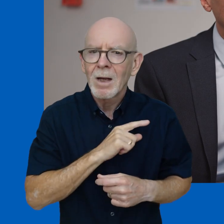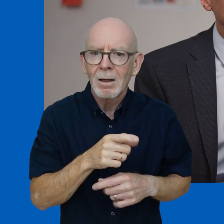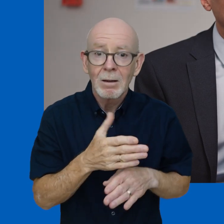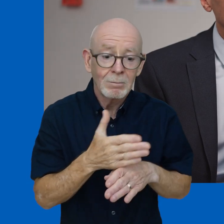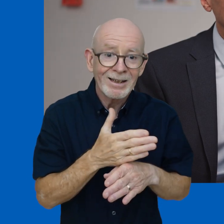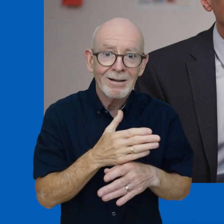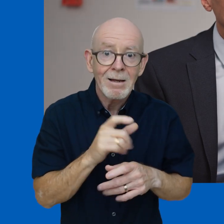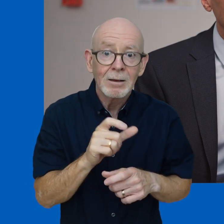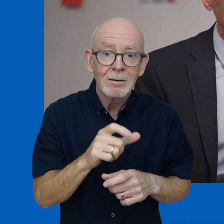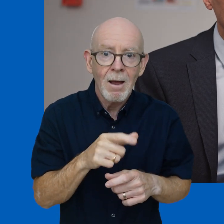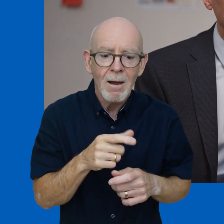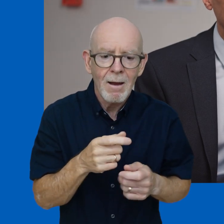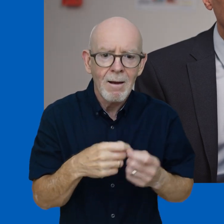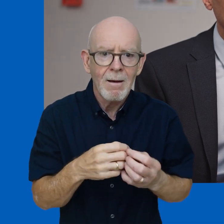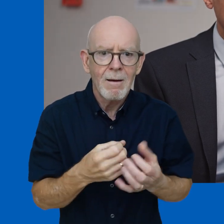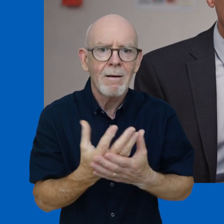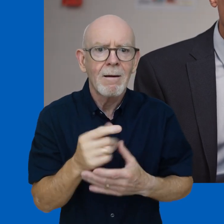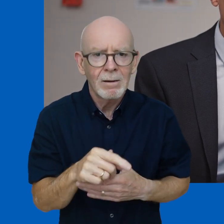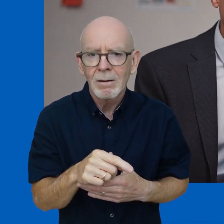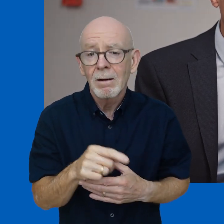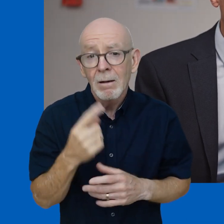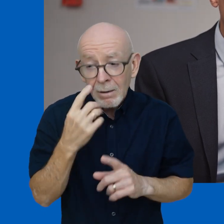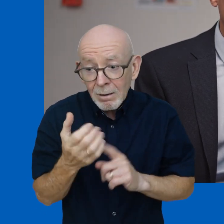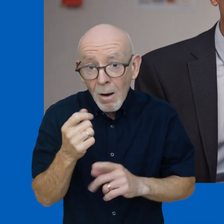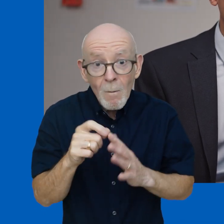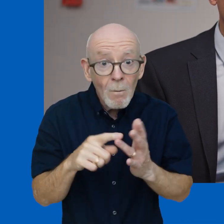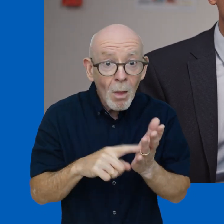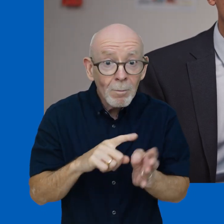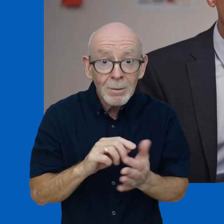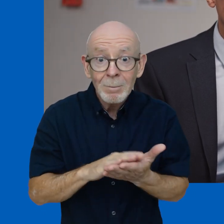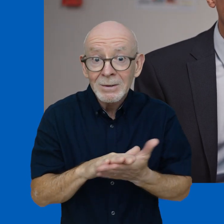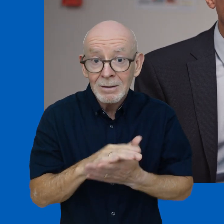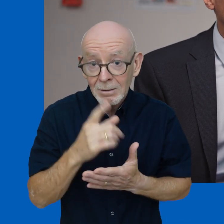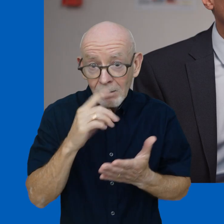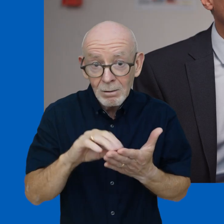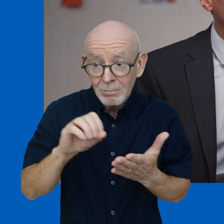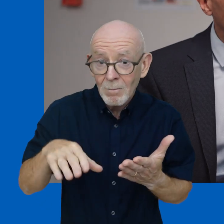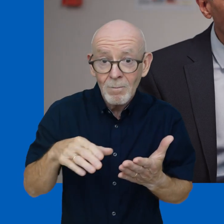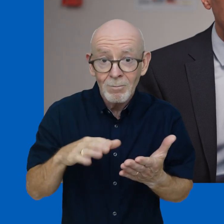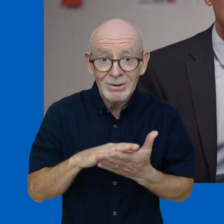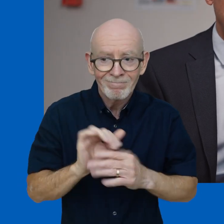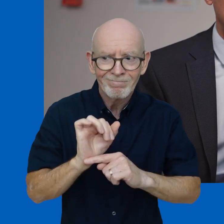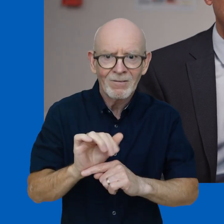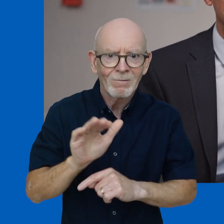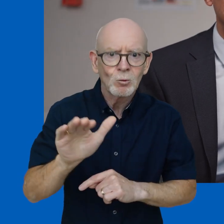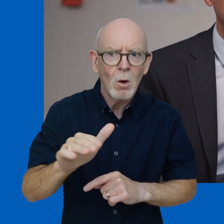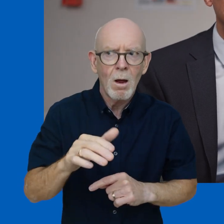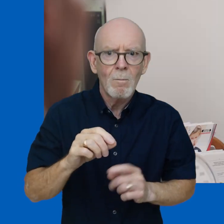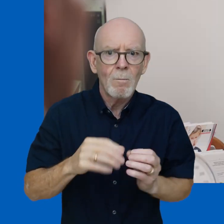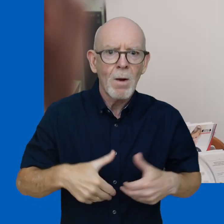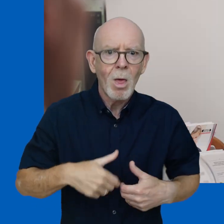therefore precancerous lesions. Finding polyps means that they can be removed and therefore prevent bowel